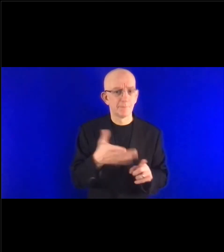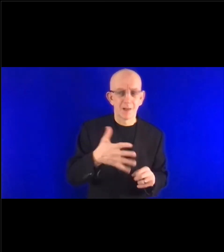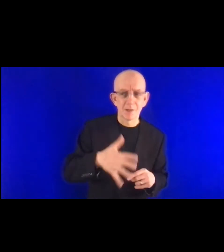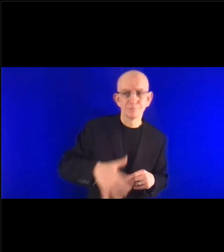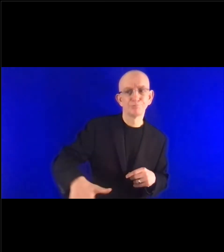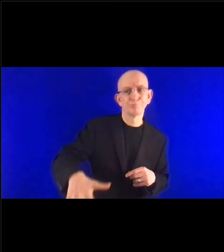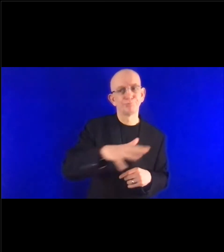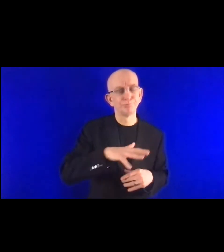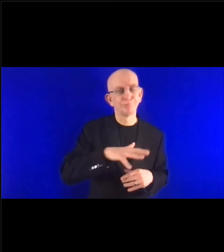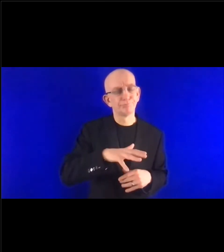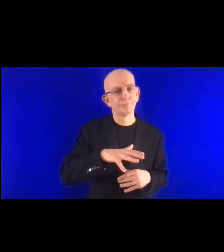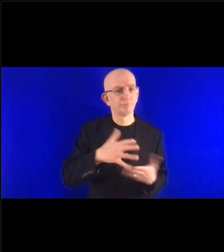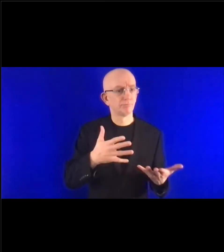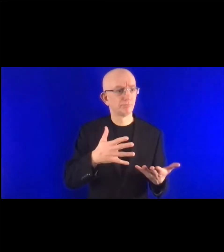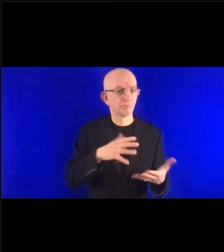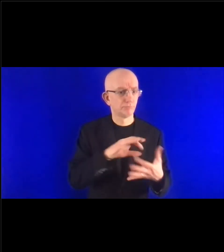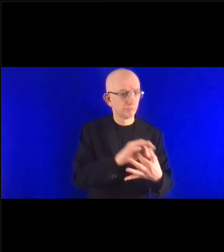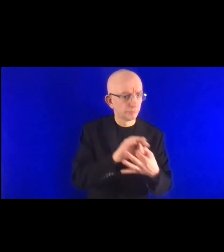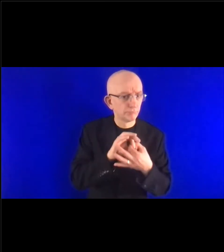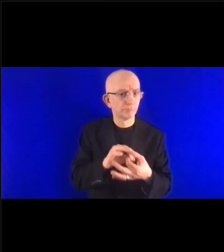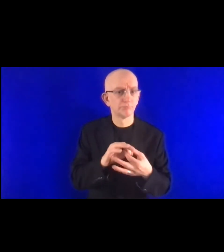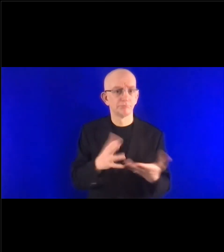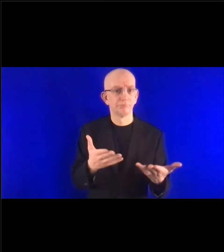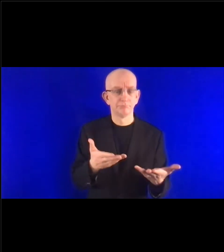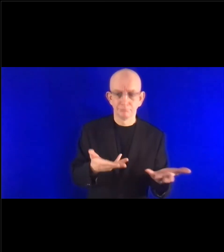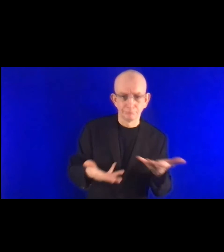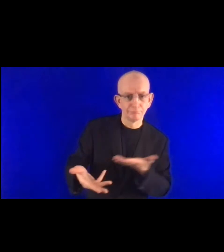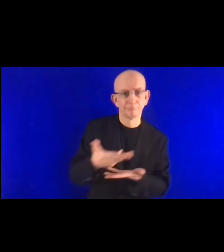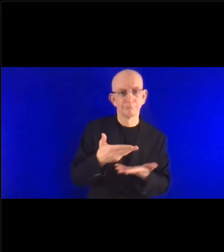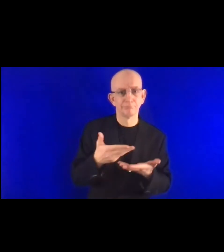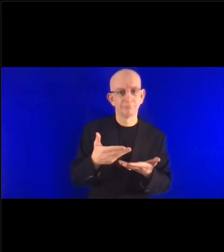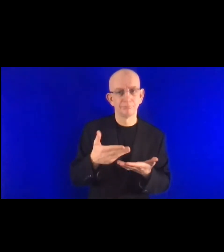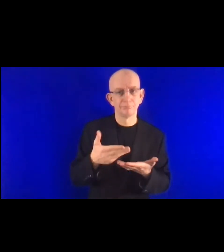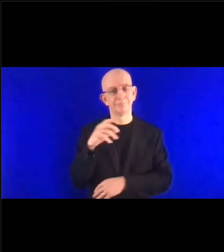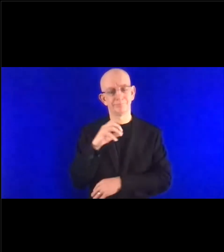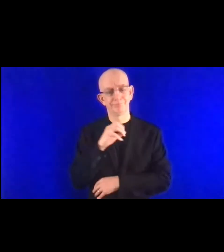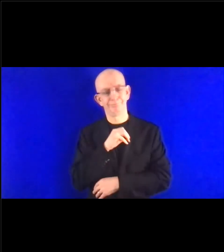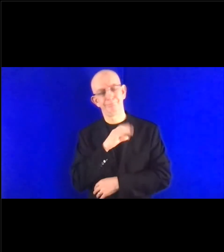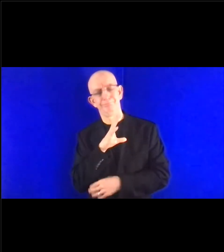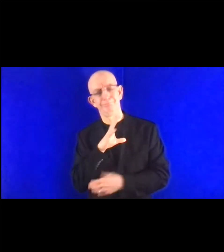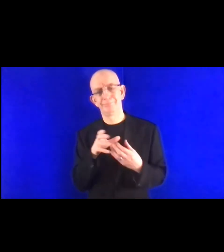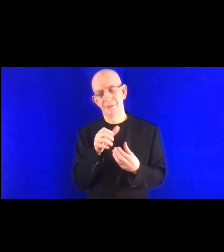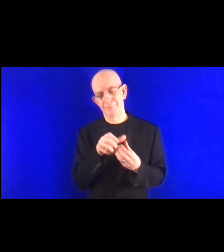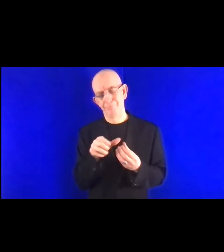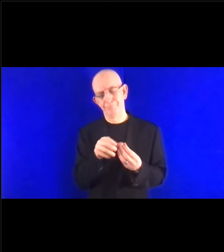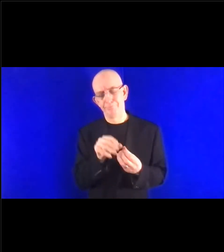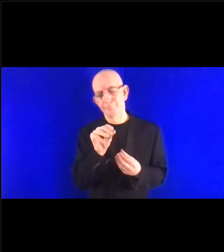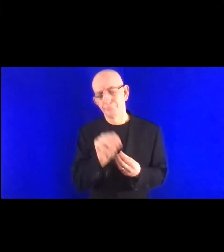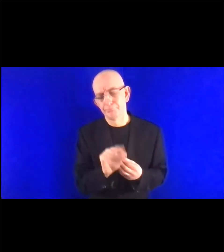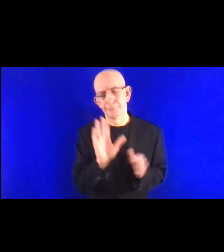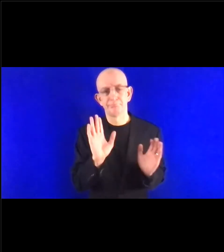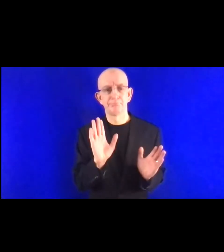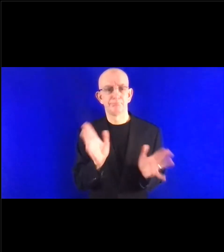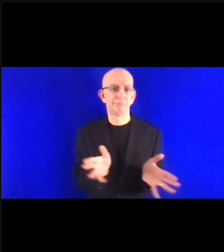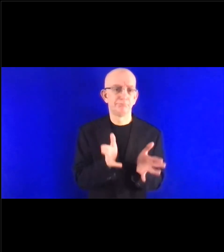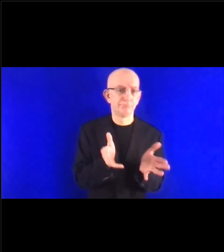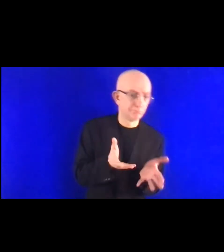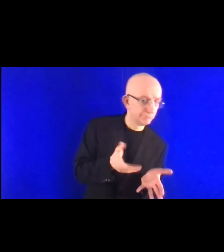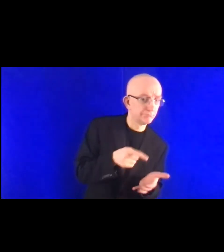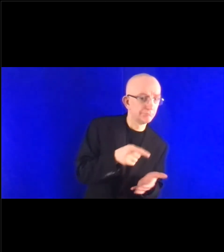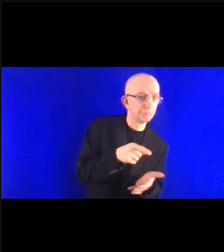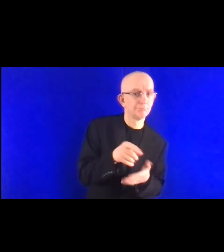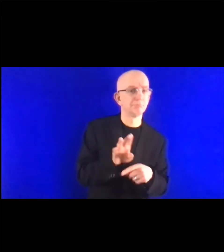system. Otherwise, still these assistive devices are outreach from